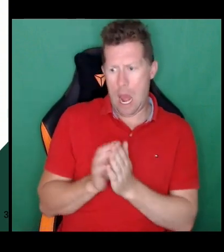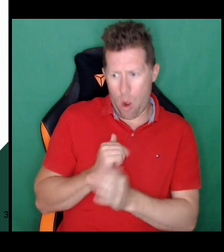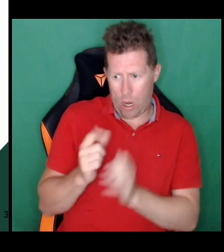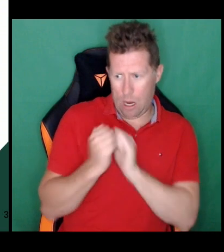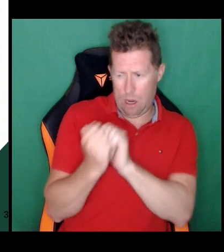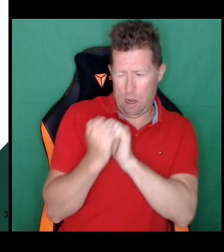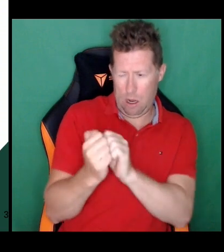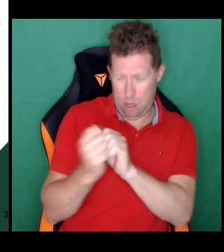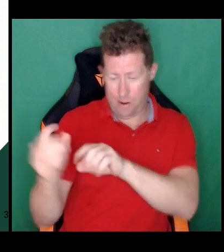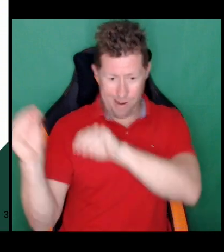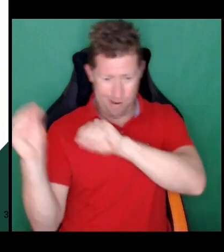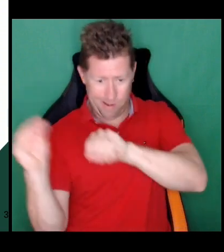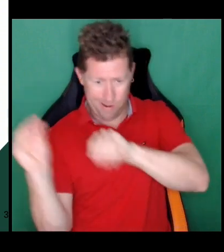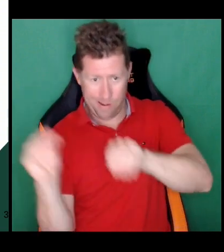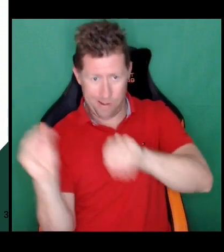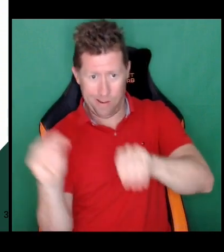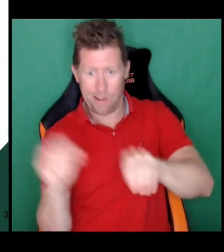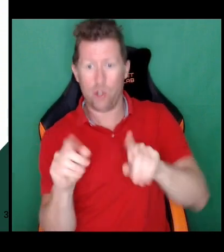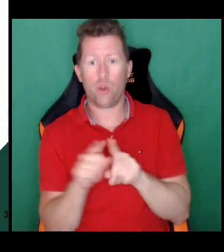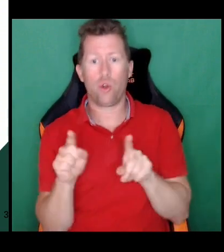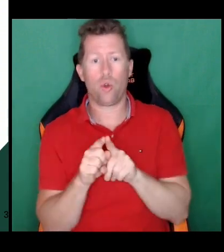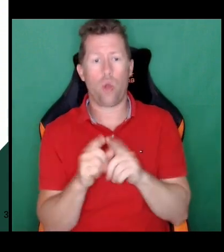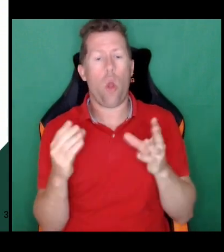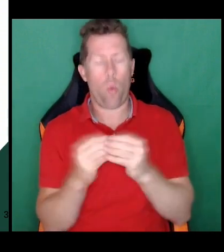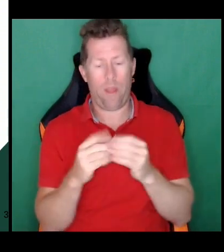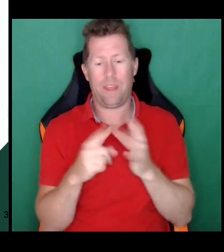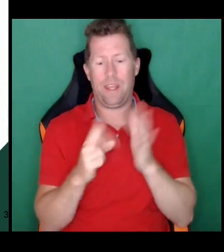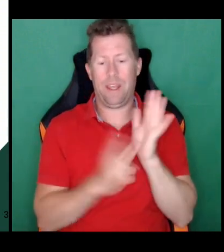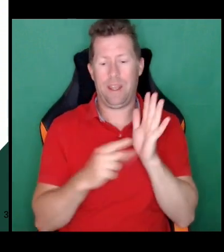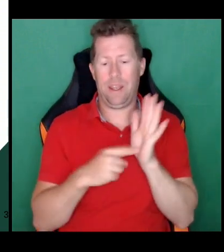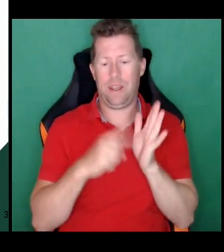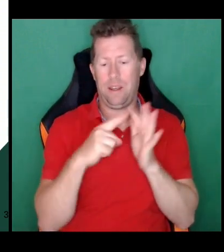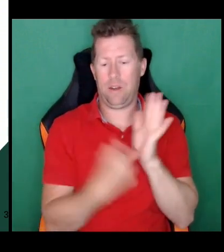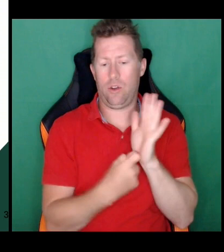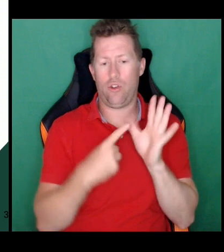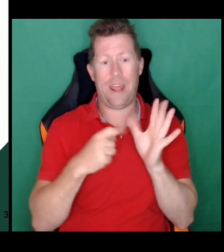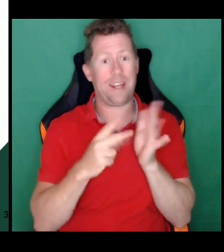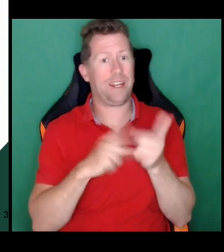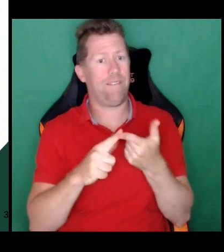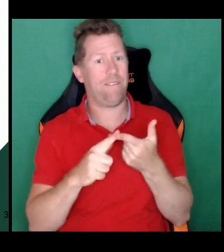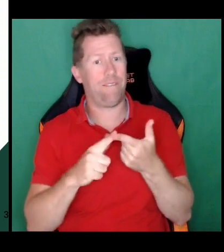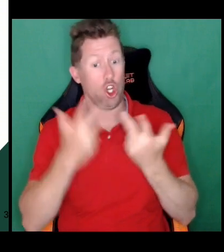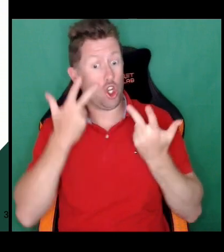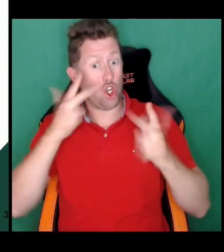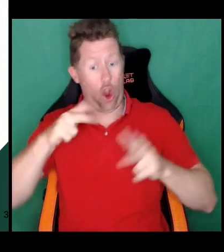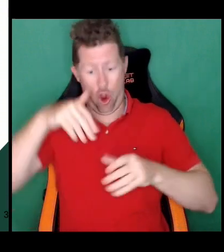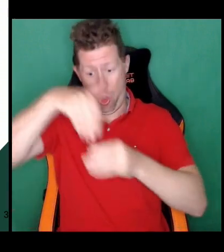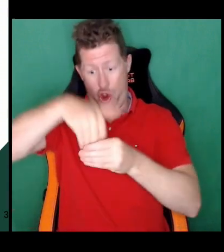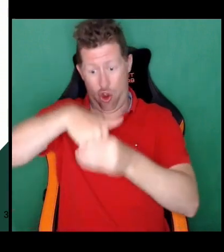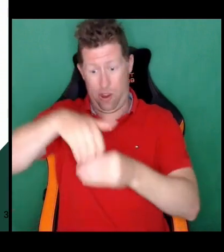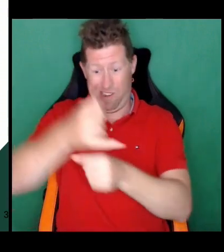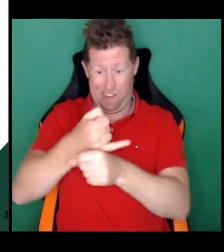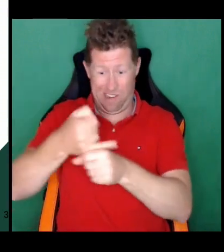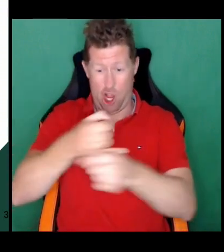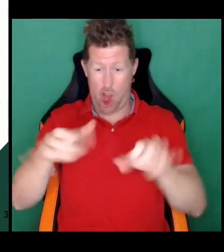as an educational platform through an interactive exhibit that explains what's truly in a vape. And